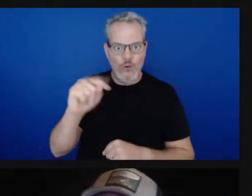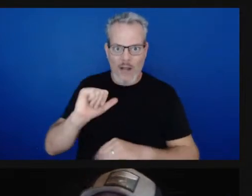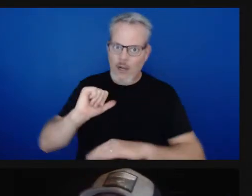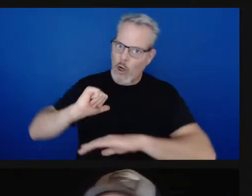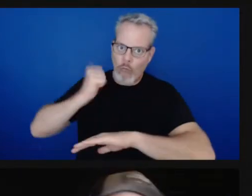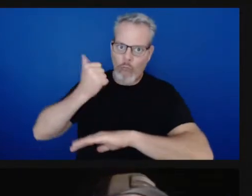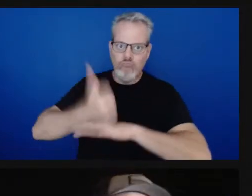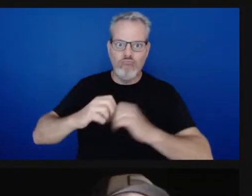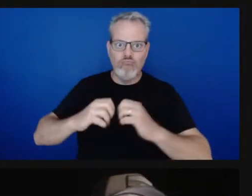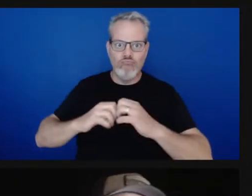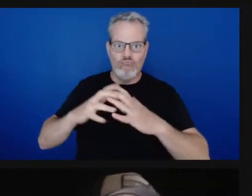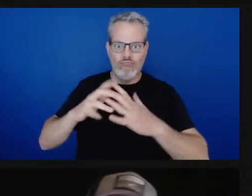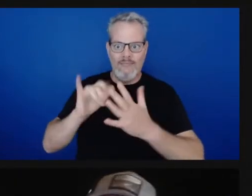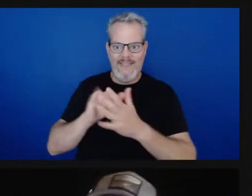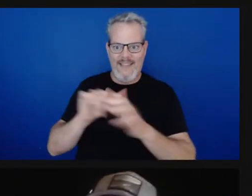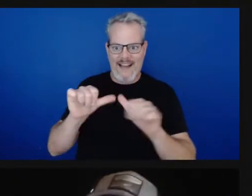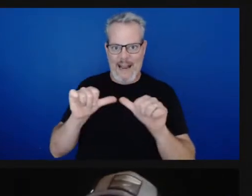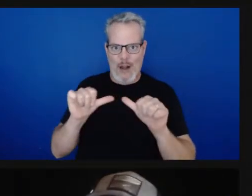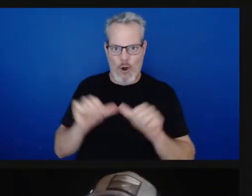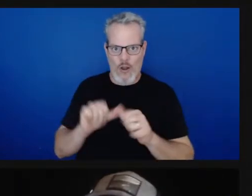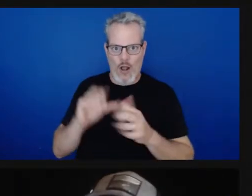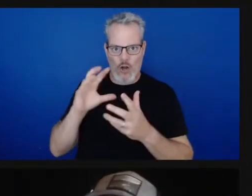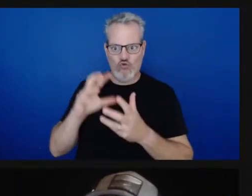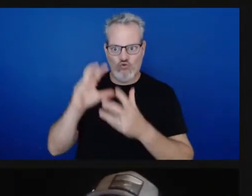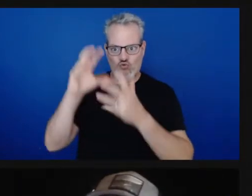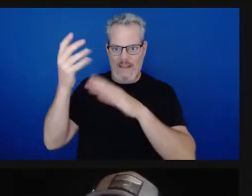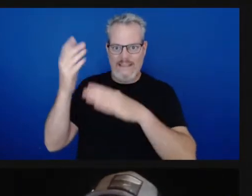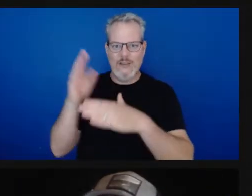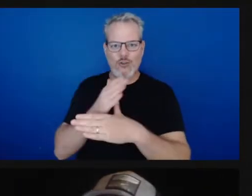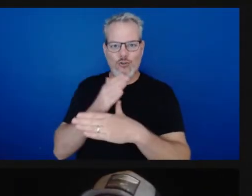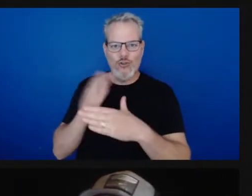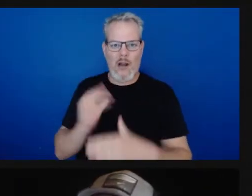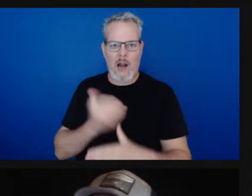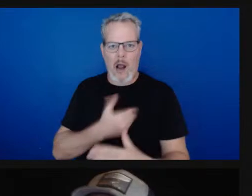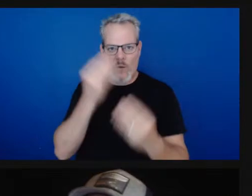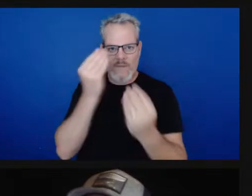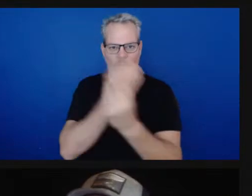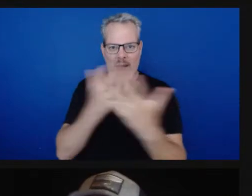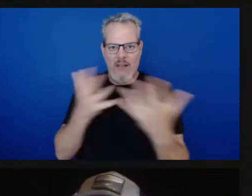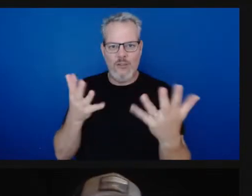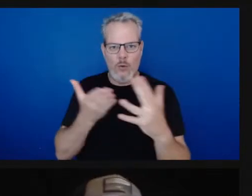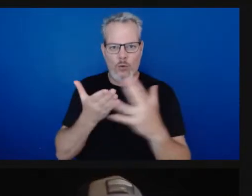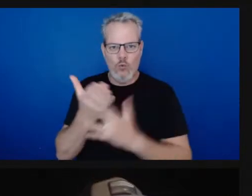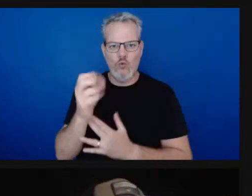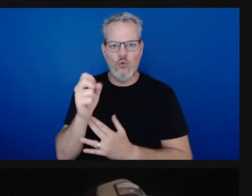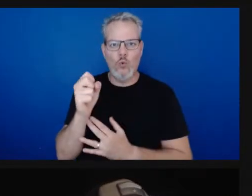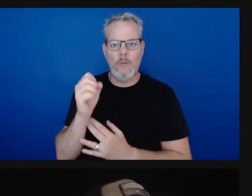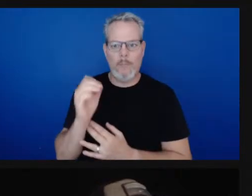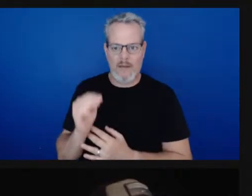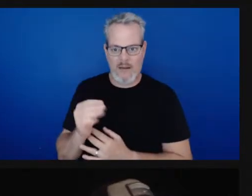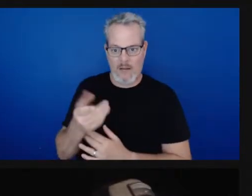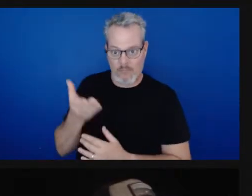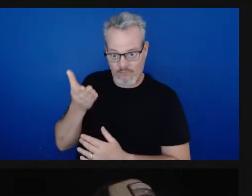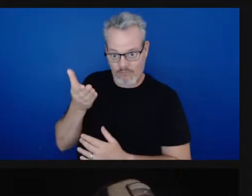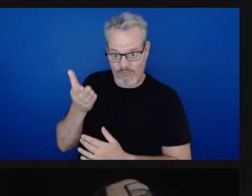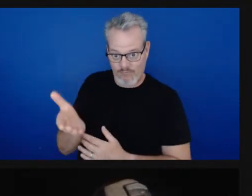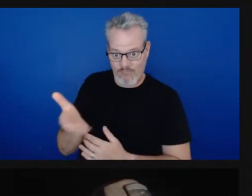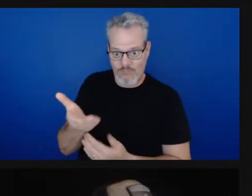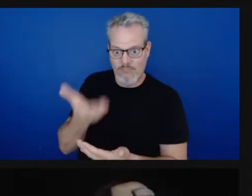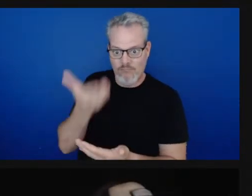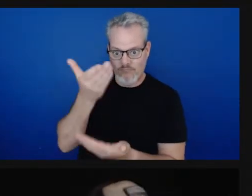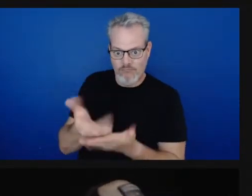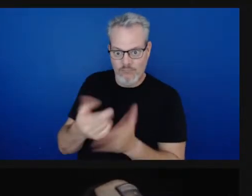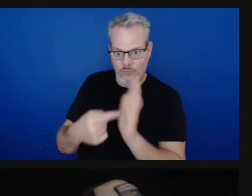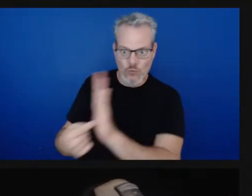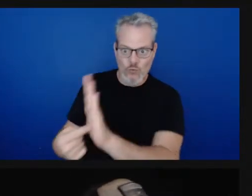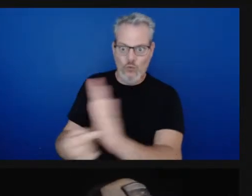lava flow crisis as a way to share information on social media. This is something that they pointed out in their assessment of how